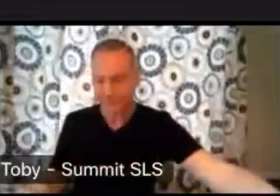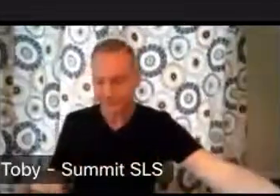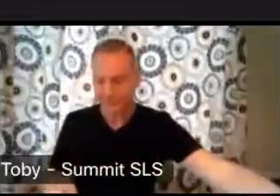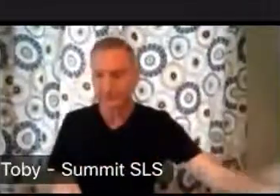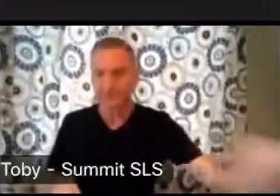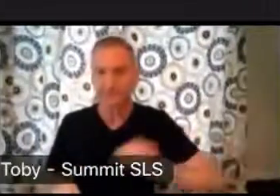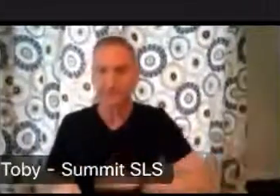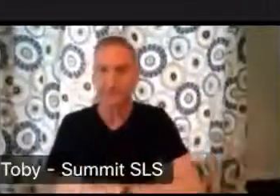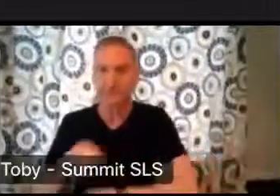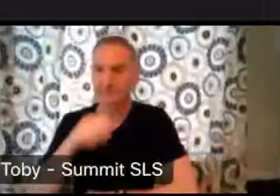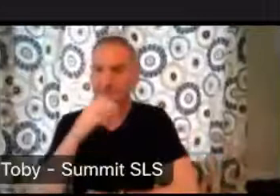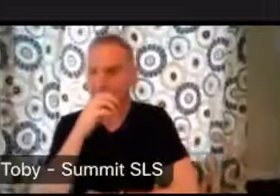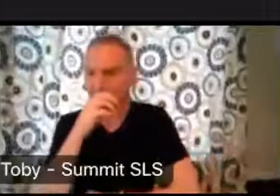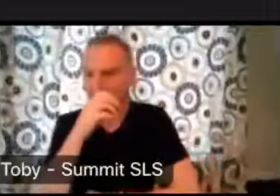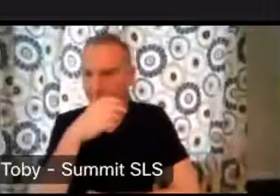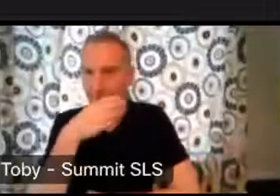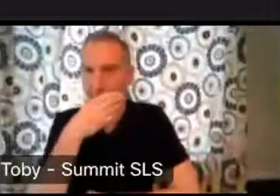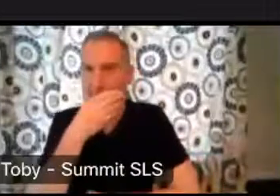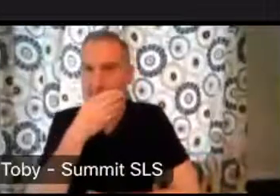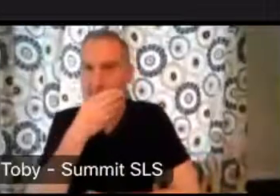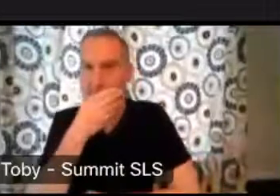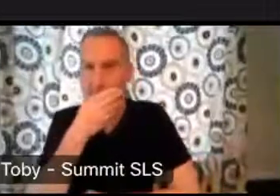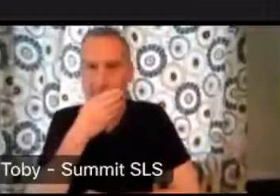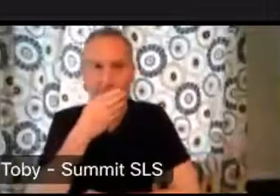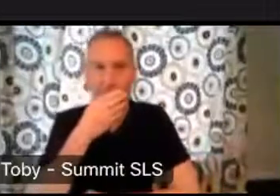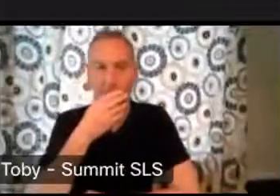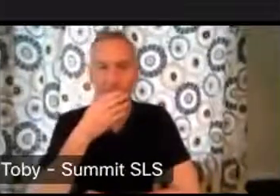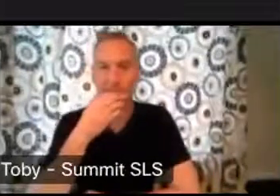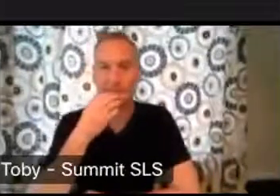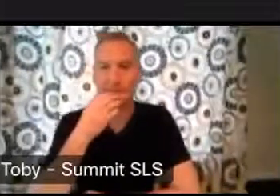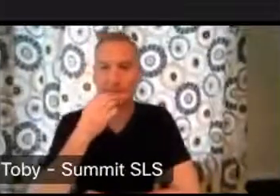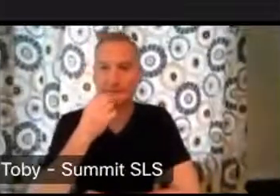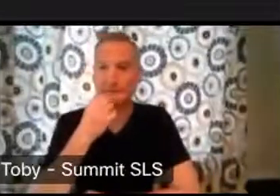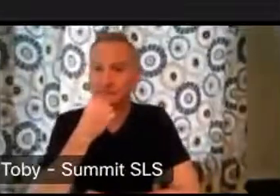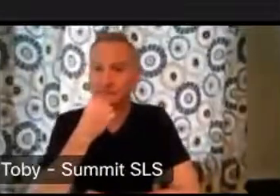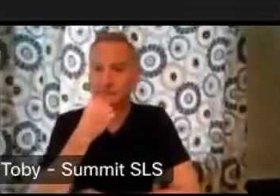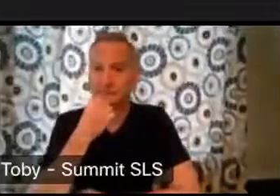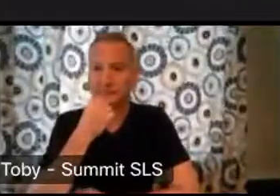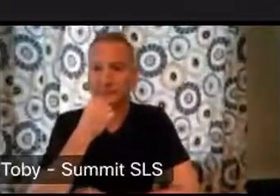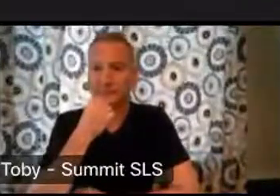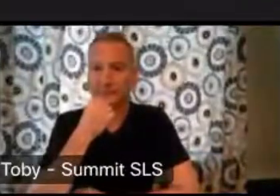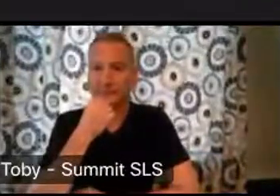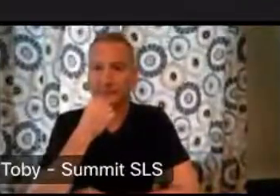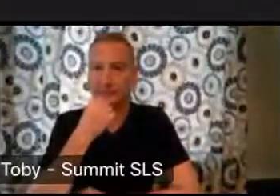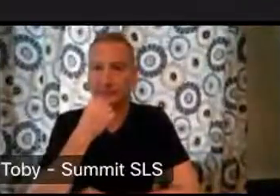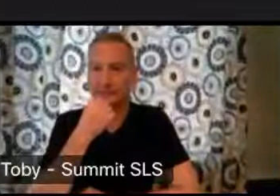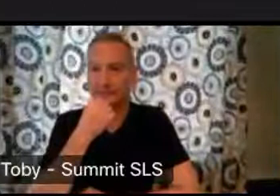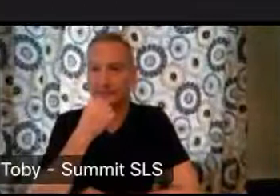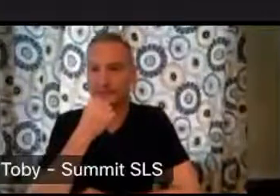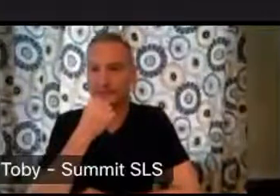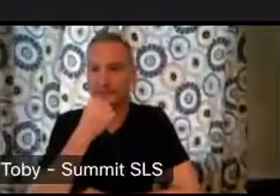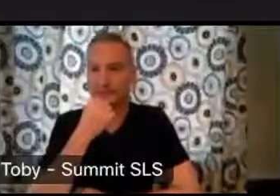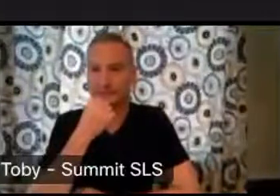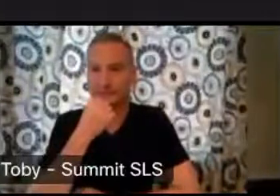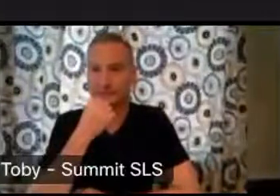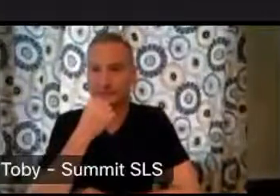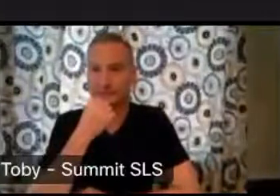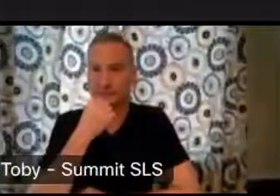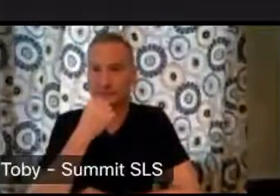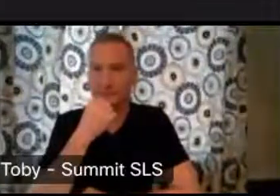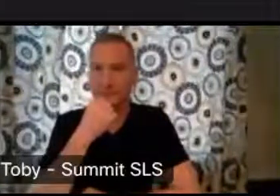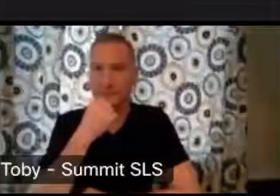individuals. And in Norma's case, that was why we hired a Spanish-speaking person, so that she could really look at our community and figure out ways to connect people